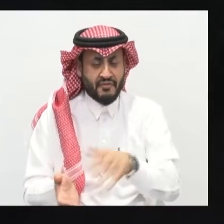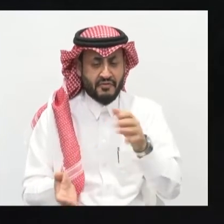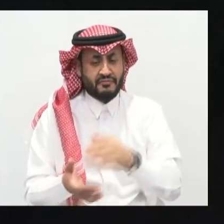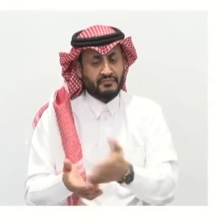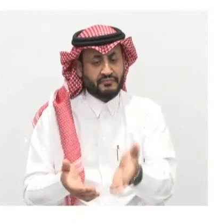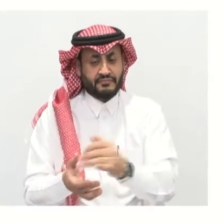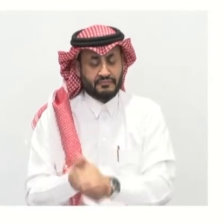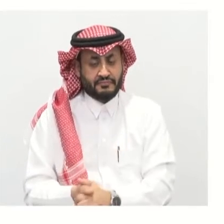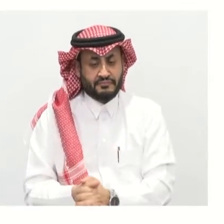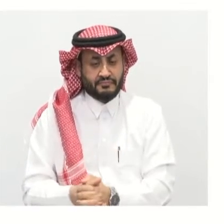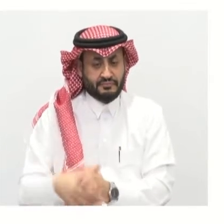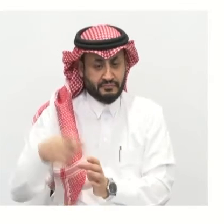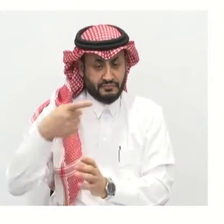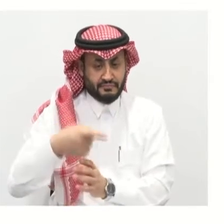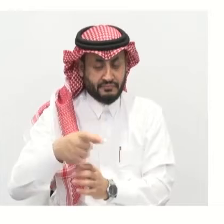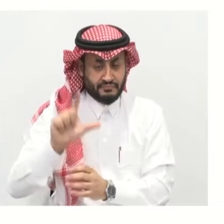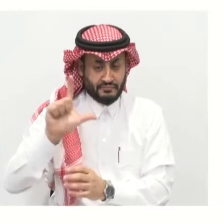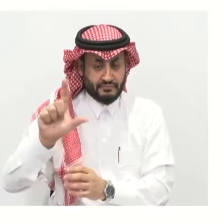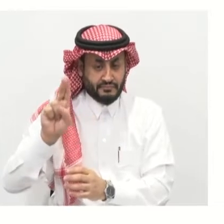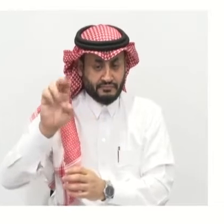Let's write the word glue.